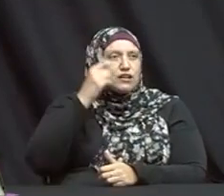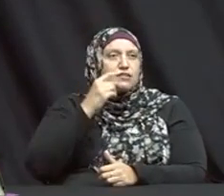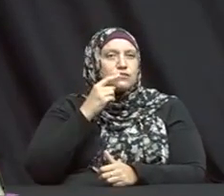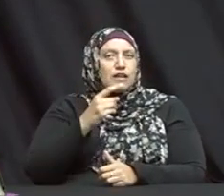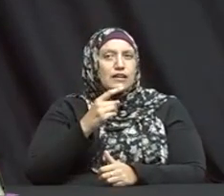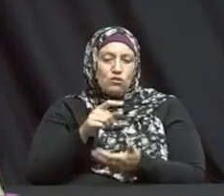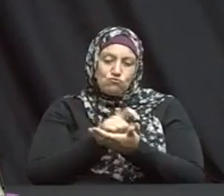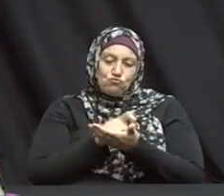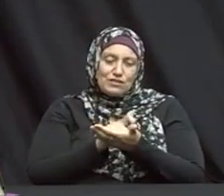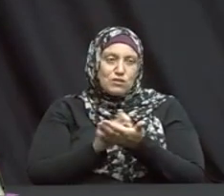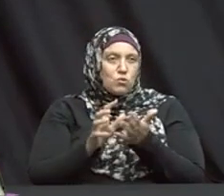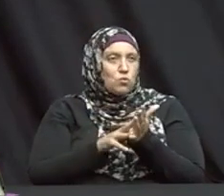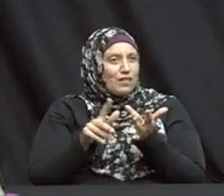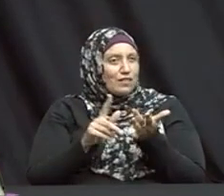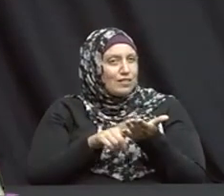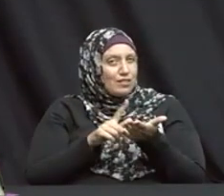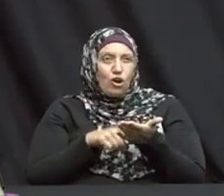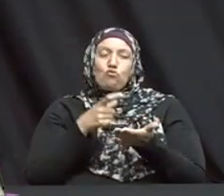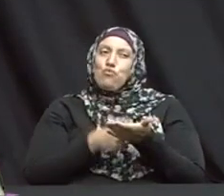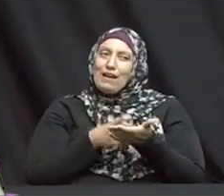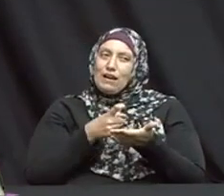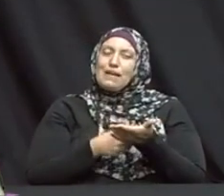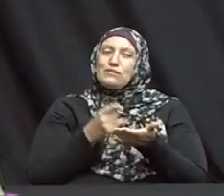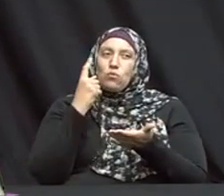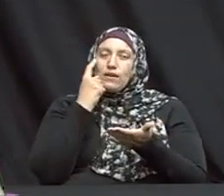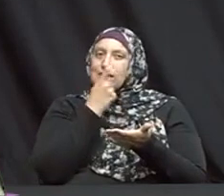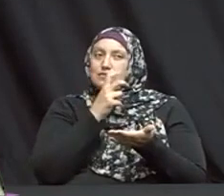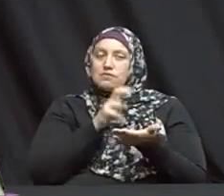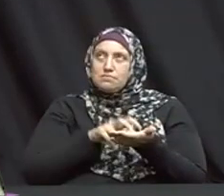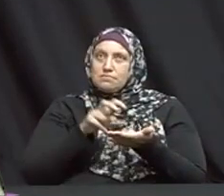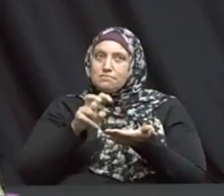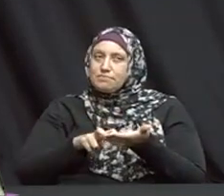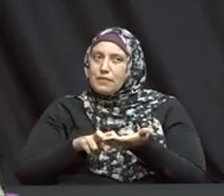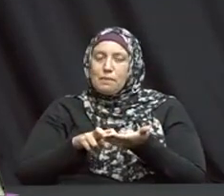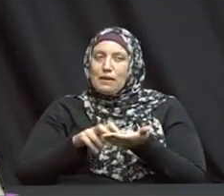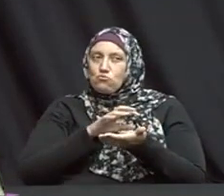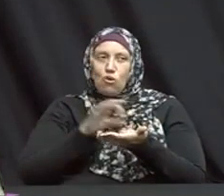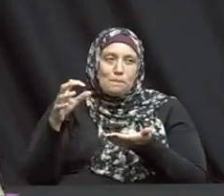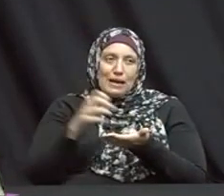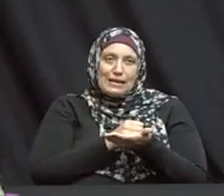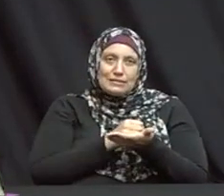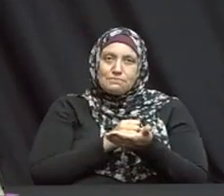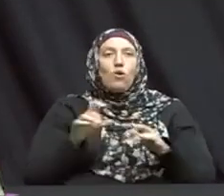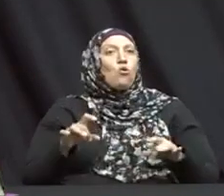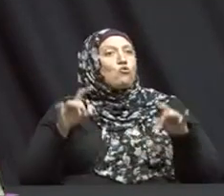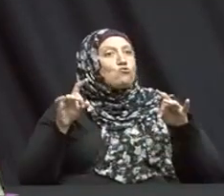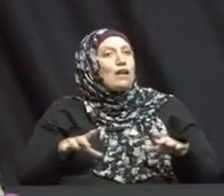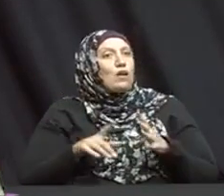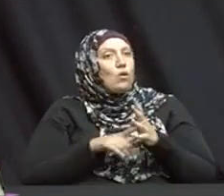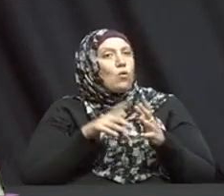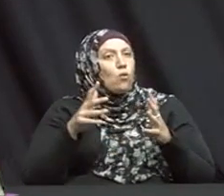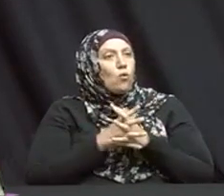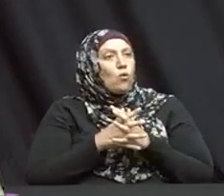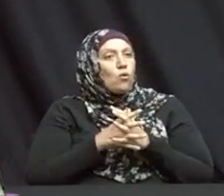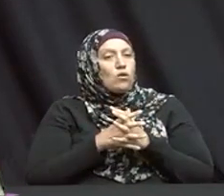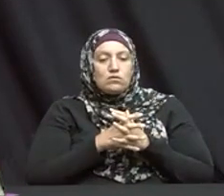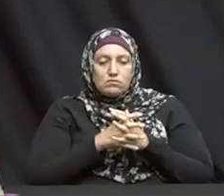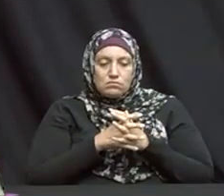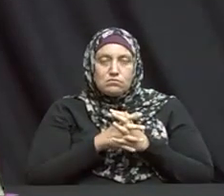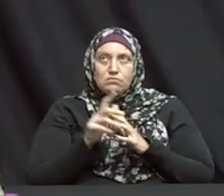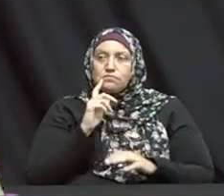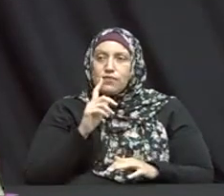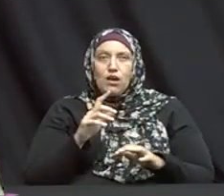will. Now, could you clarify some of the points around that? Under Australian law, a will does not need to be prepared or